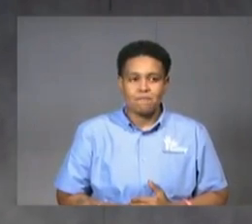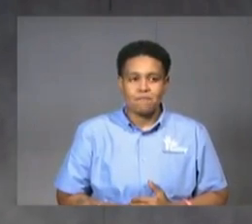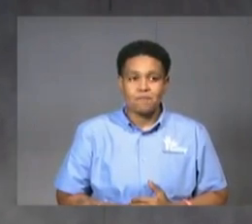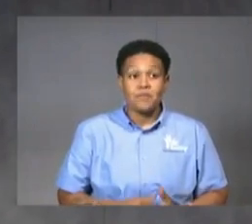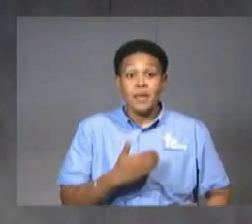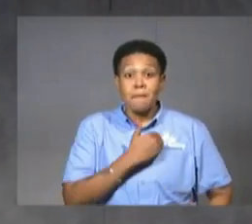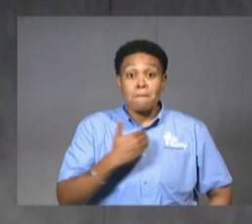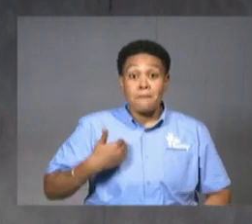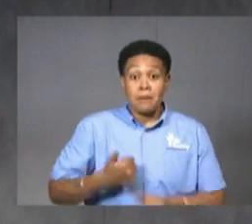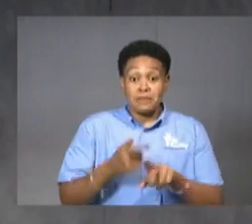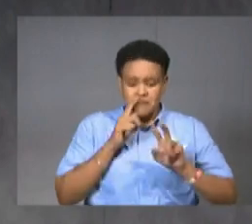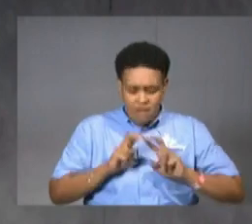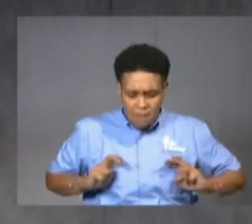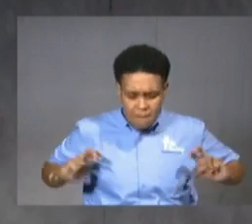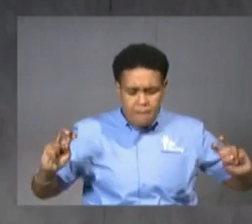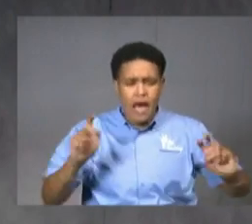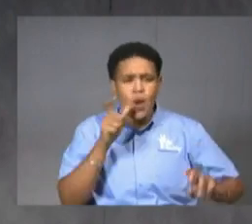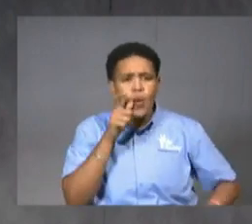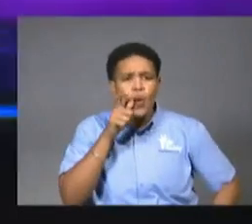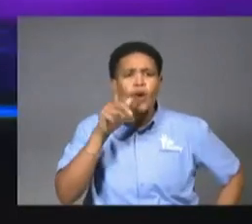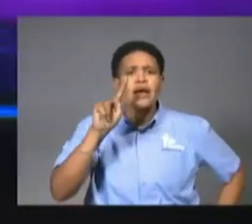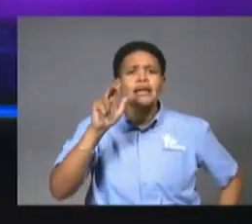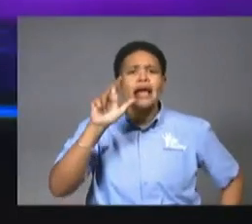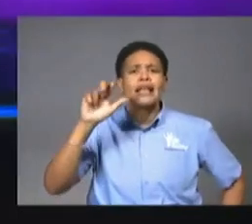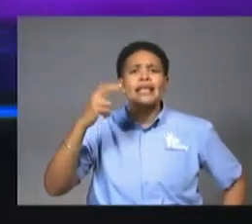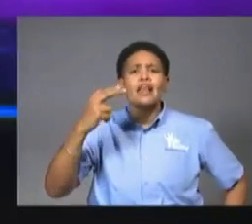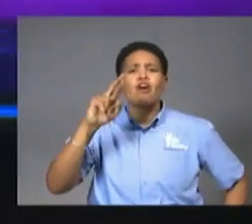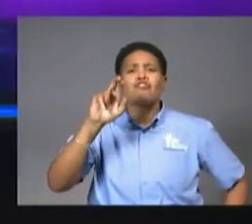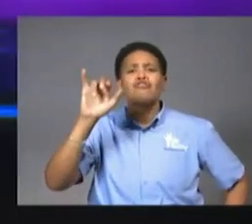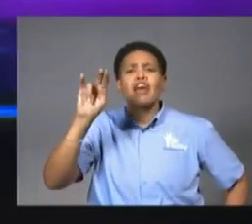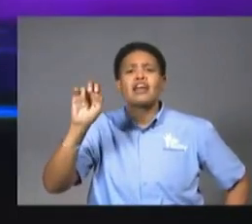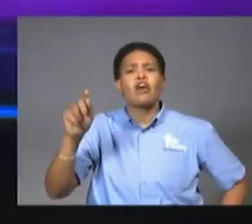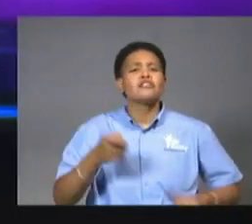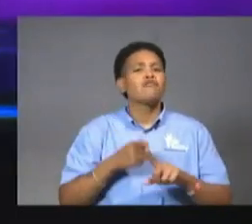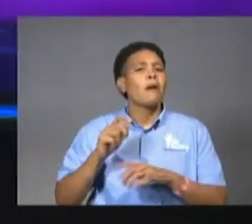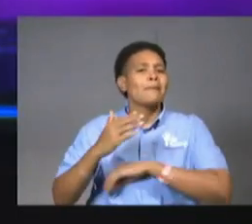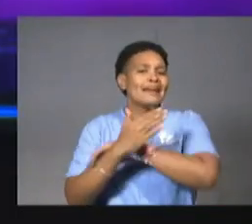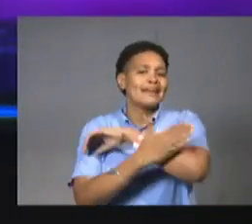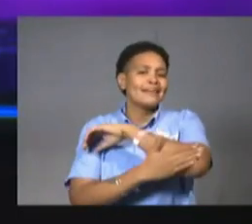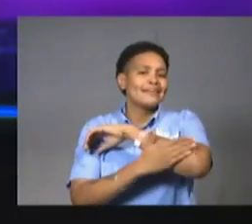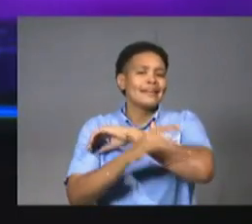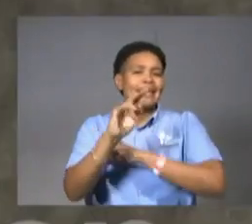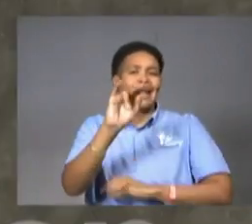Members of the panel of questioners are Kalila Reynolds of Nationwide News Network